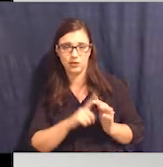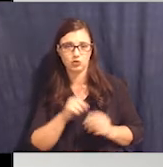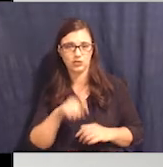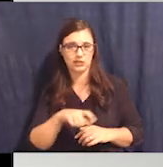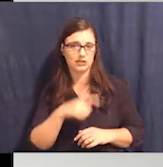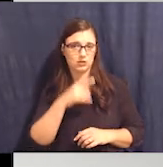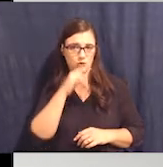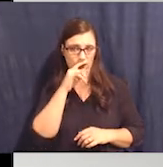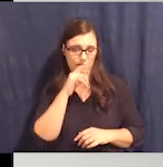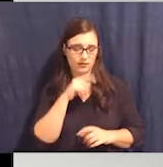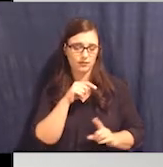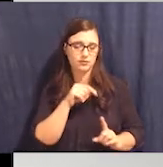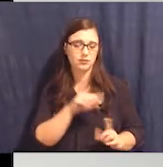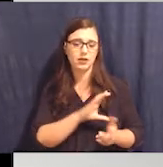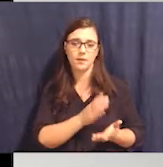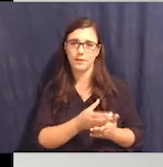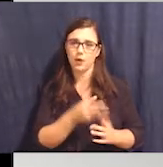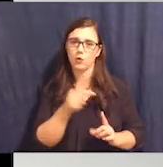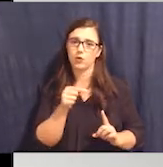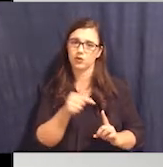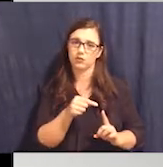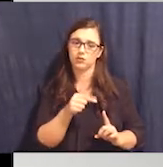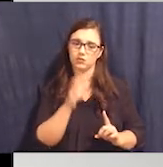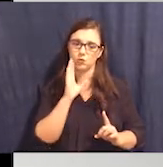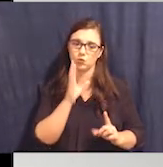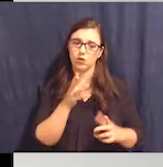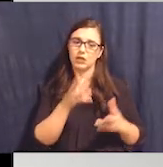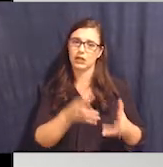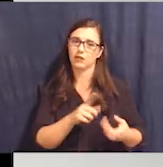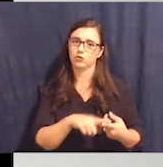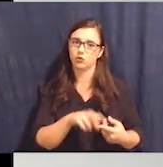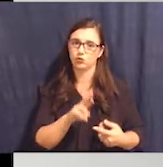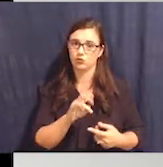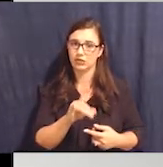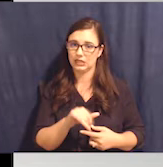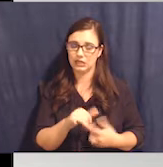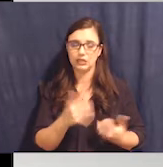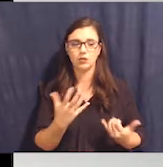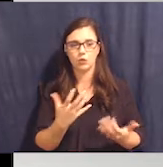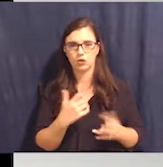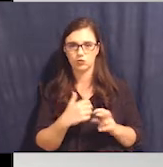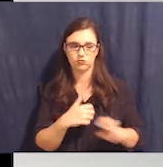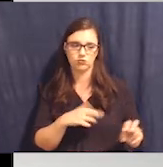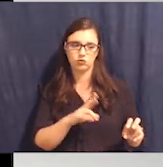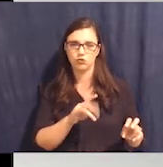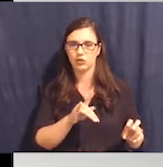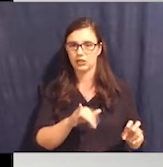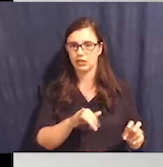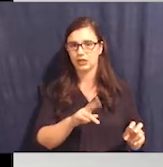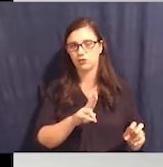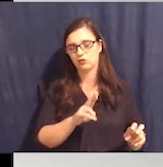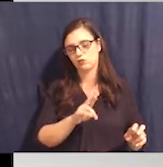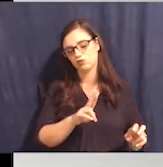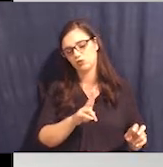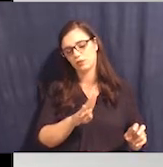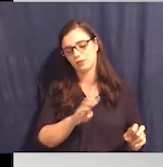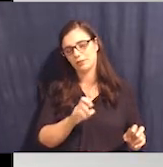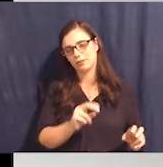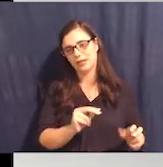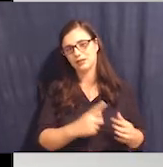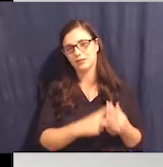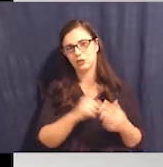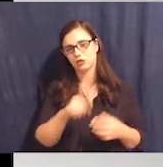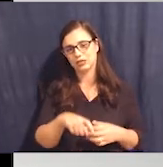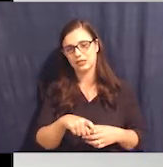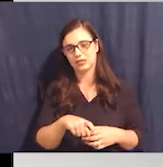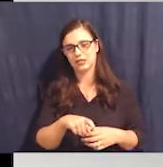the trust, the amount that they would have left to Ricky, they want to go to the Ricky Rubin Special Needs